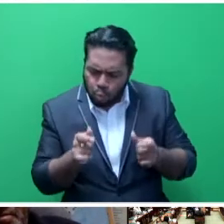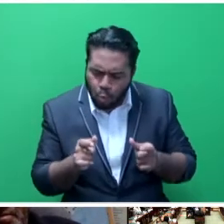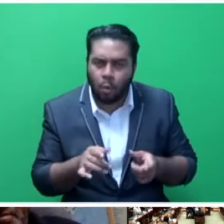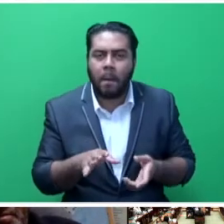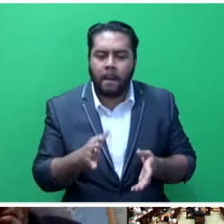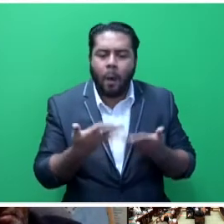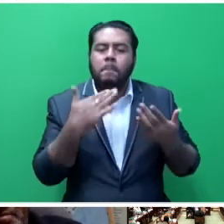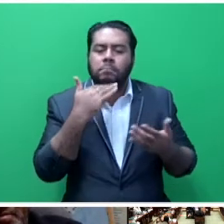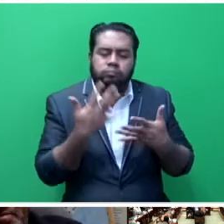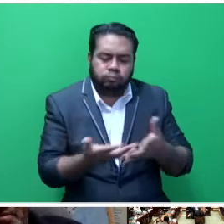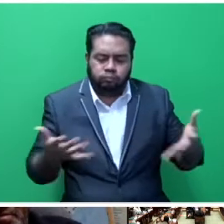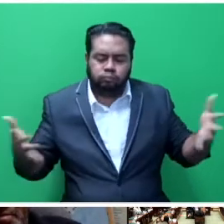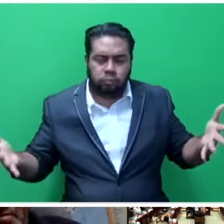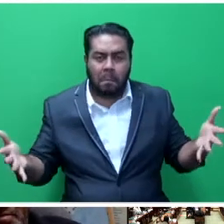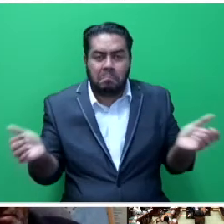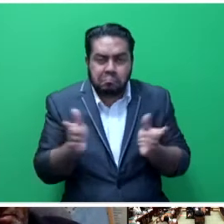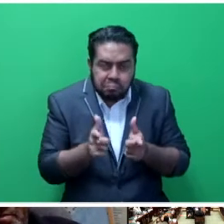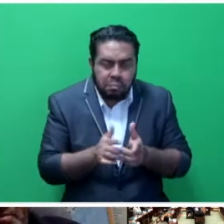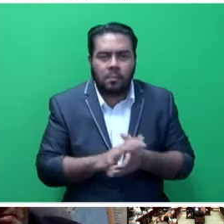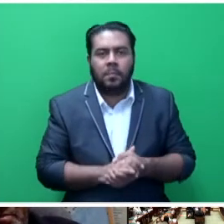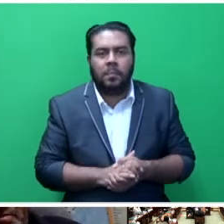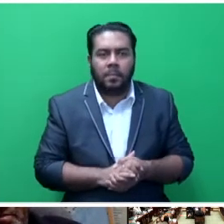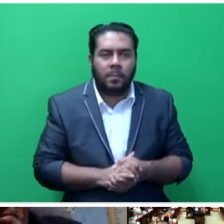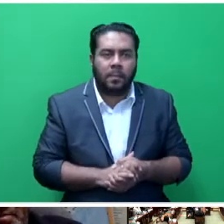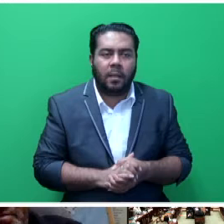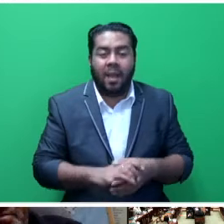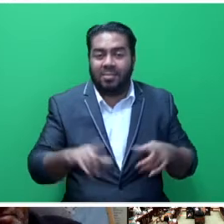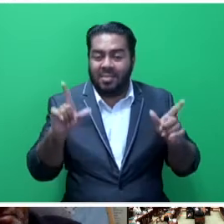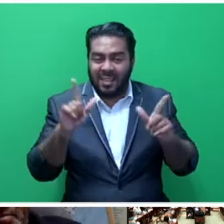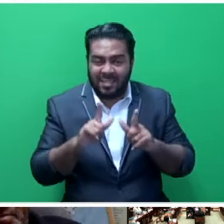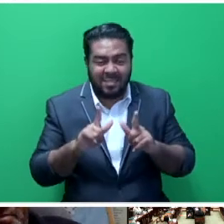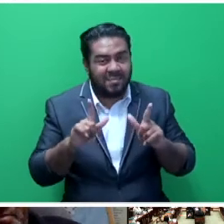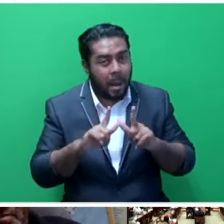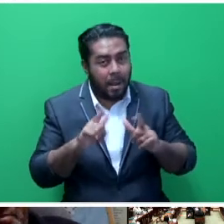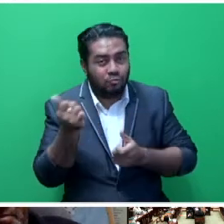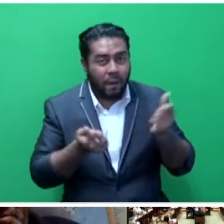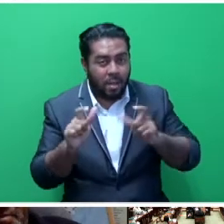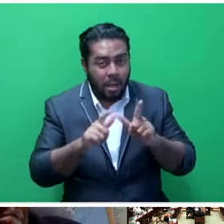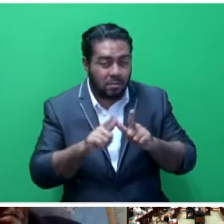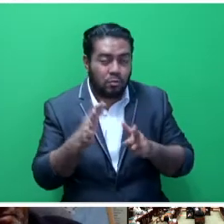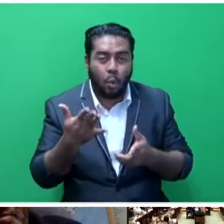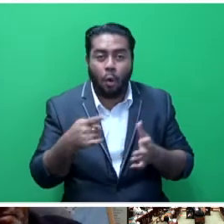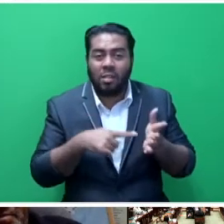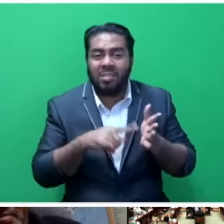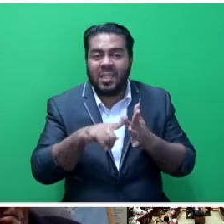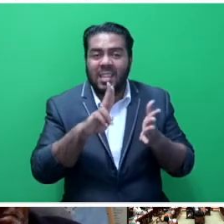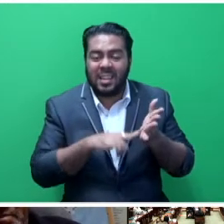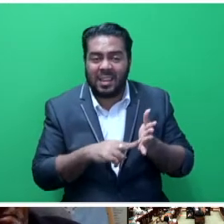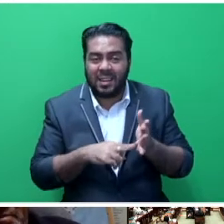of the resource. And also an ID of the TIN or driver's license, and details also of the companies, including